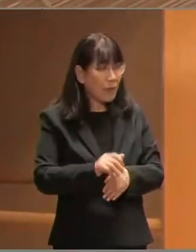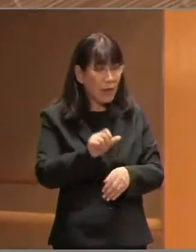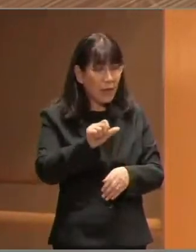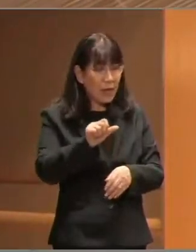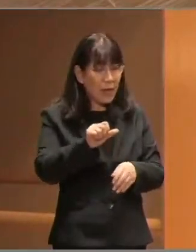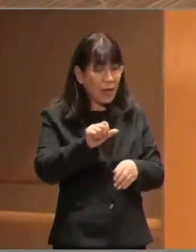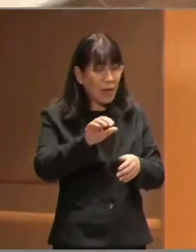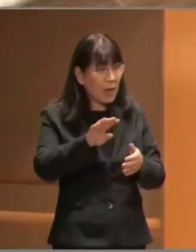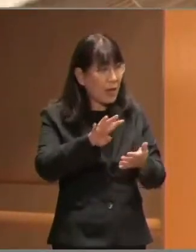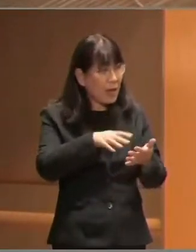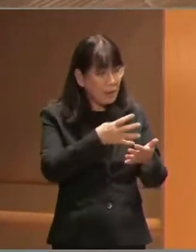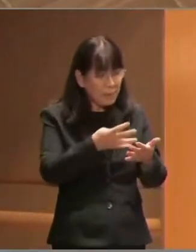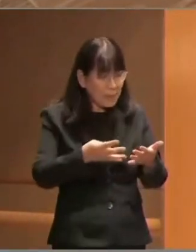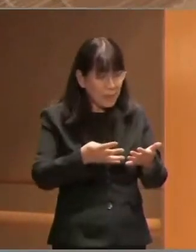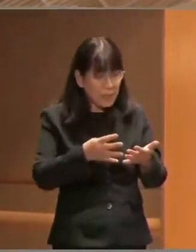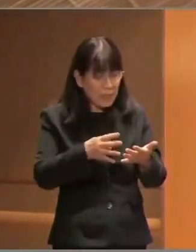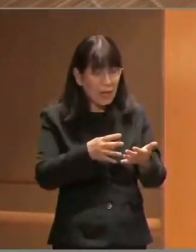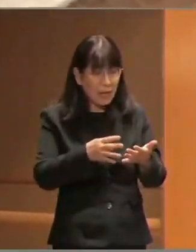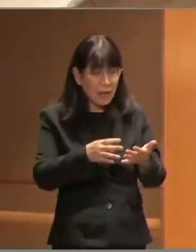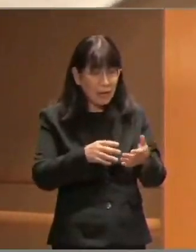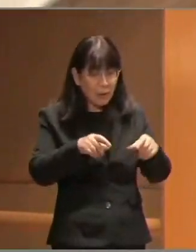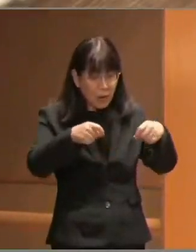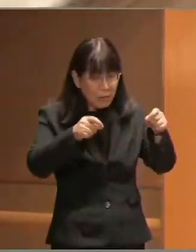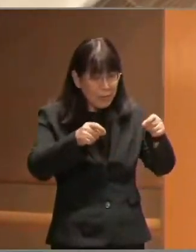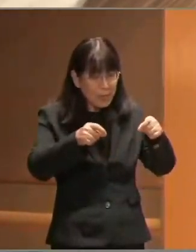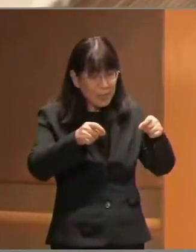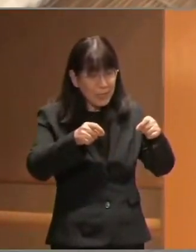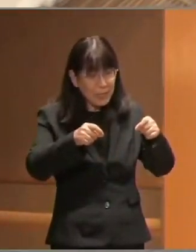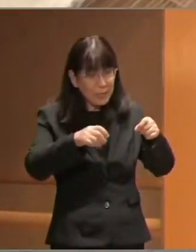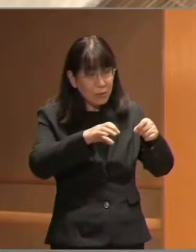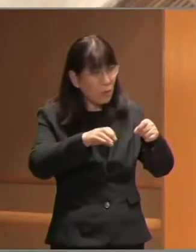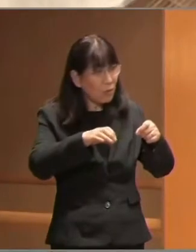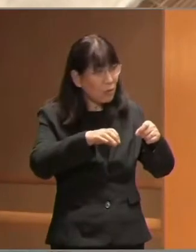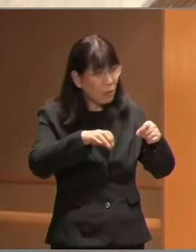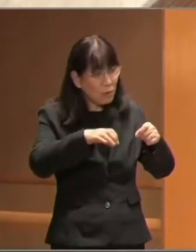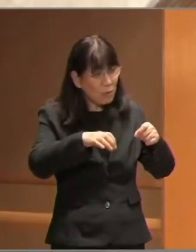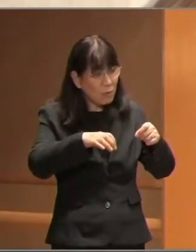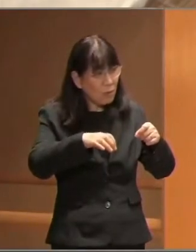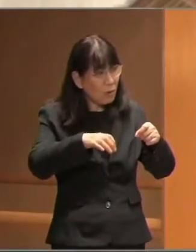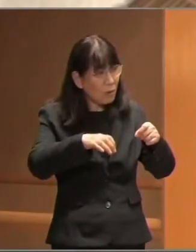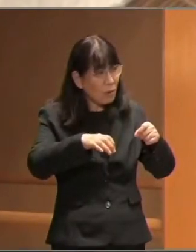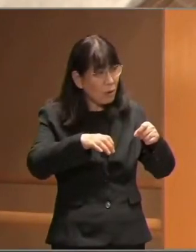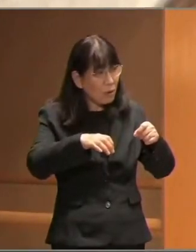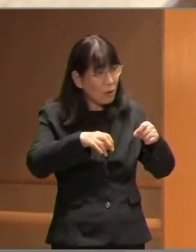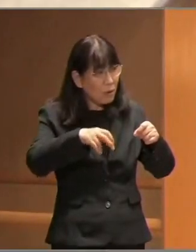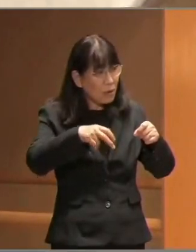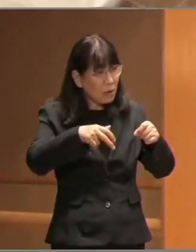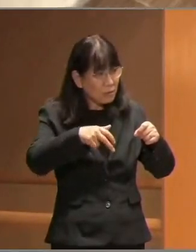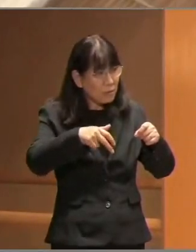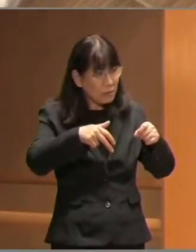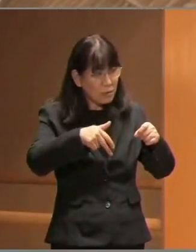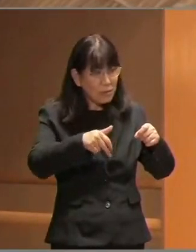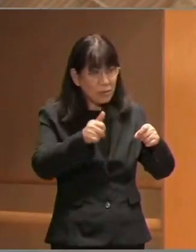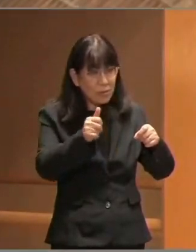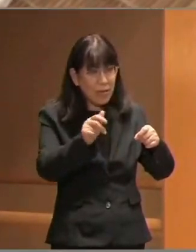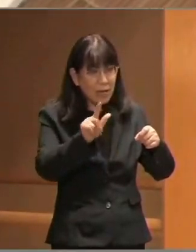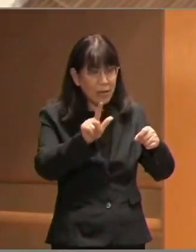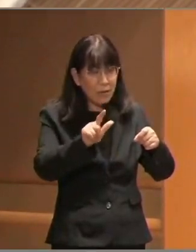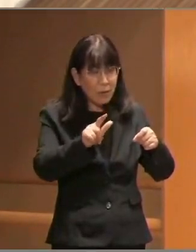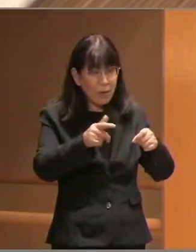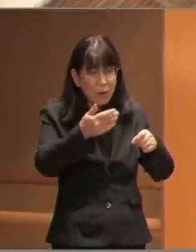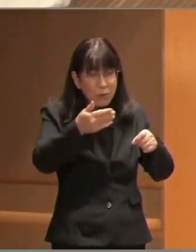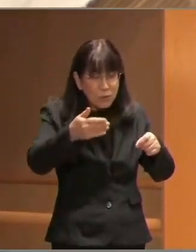the strings here that braid and combine the bamboos